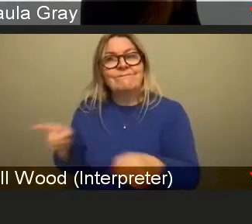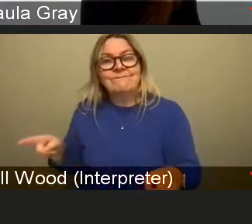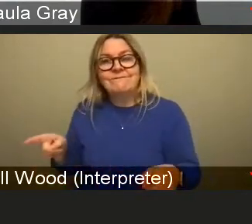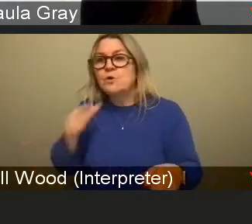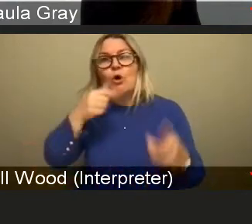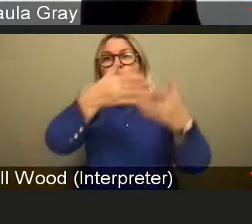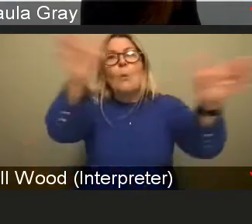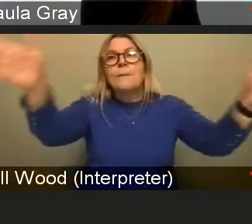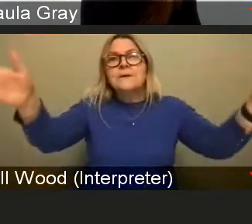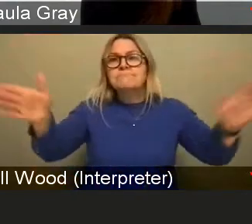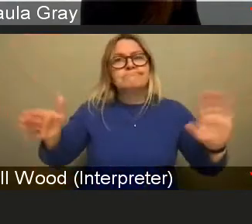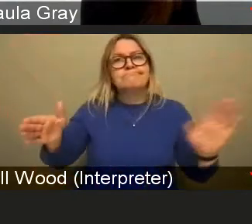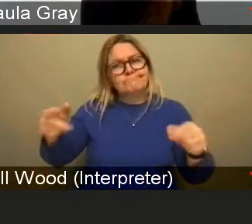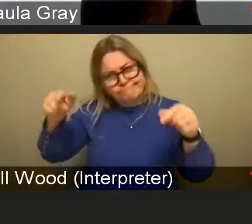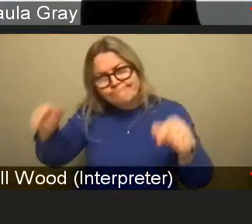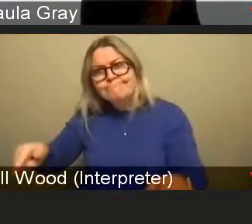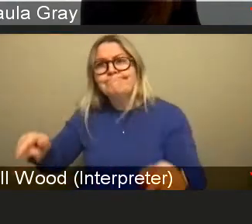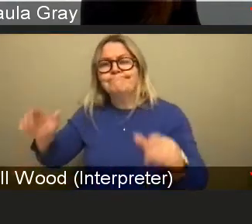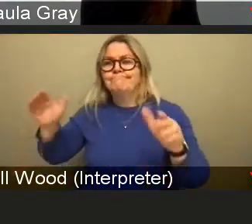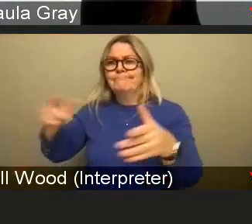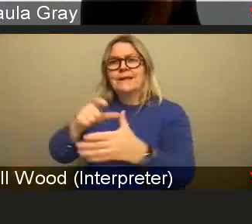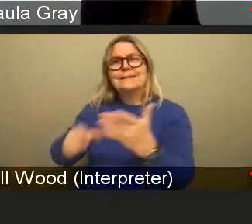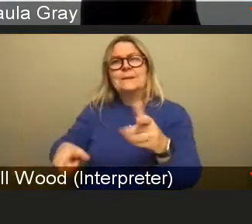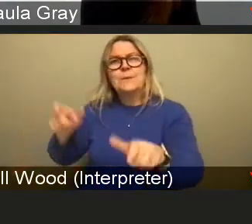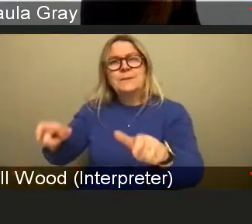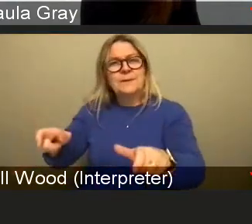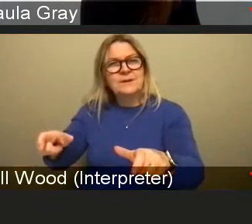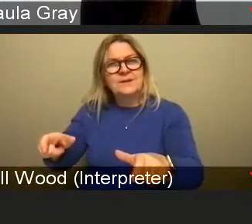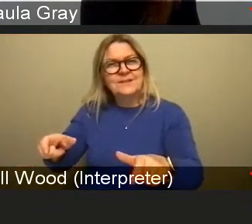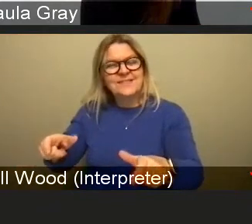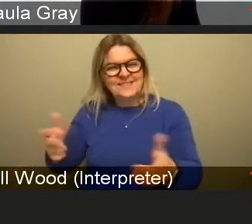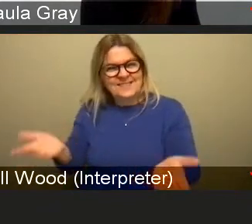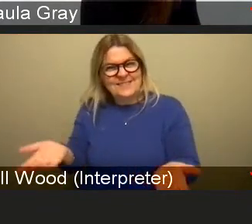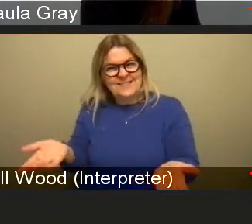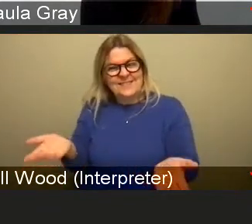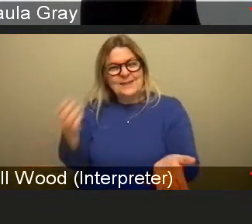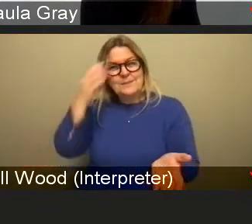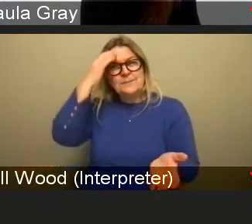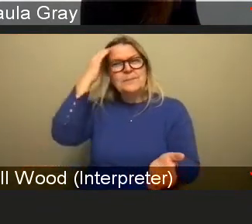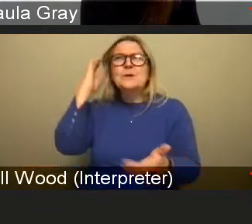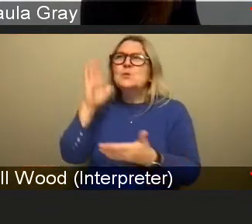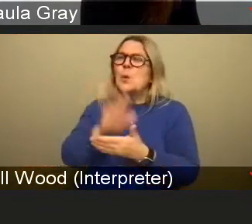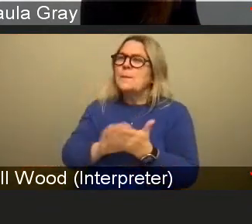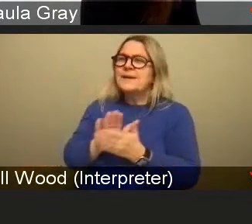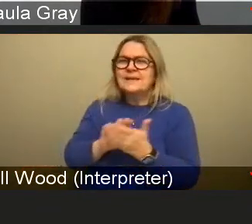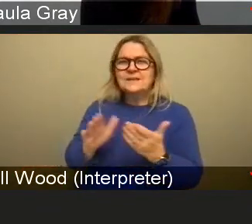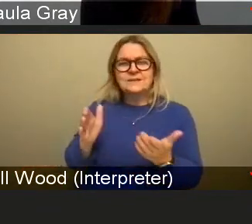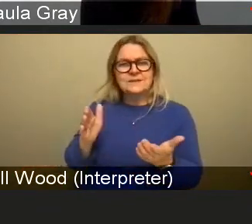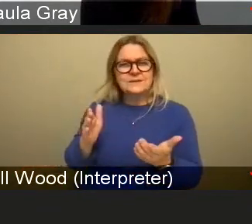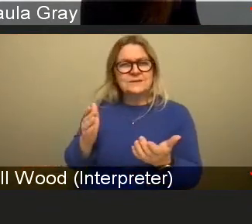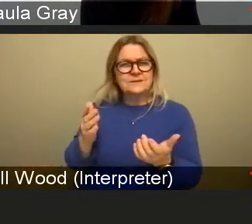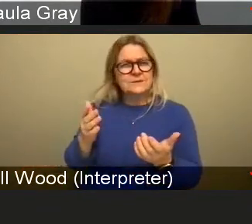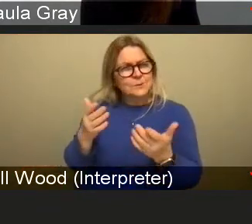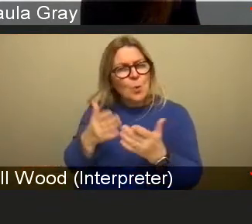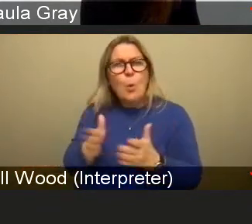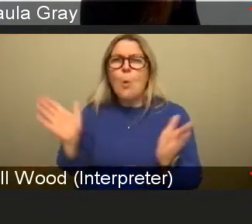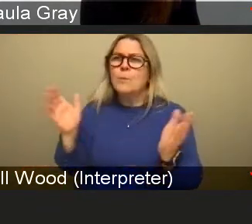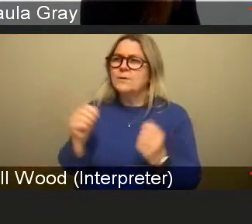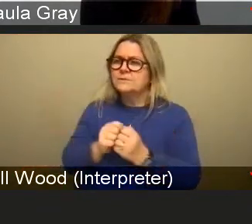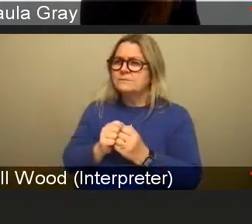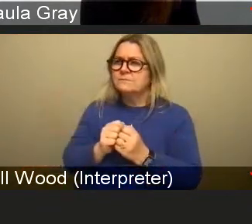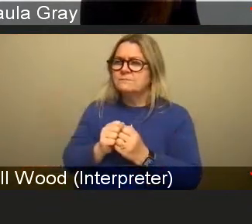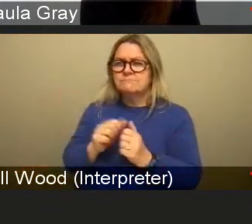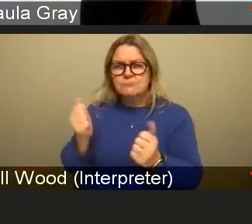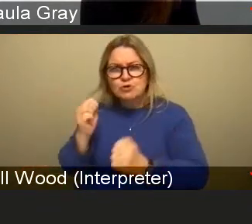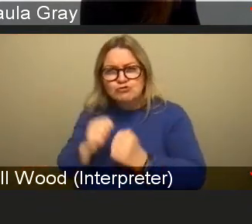now, I'm not a champion of disability, but it can be talked about in an open, constructive manner and knowing that they're going to be